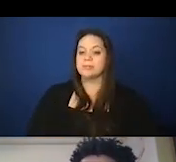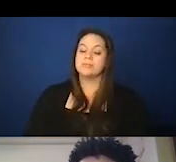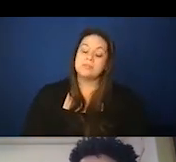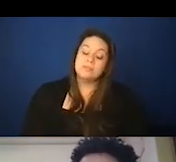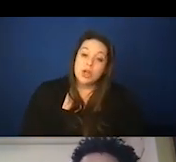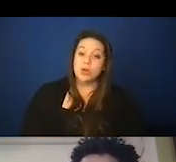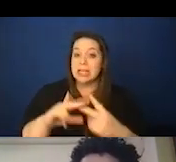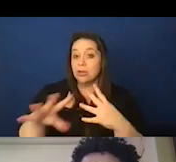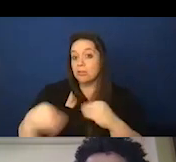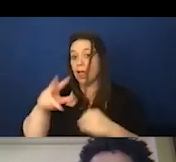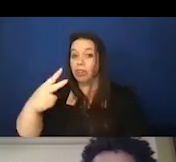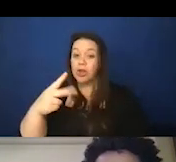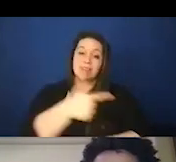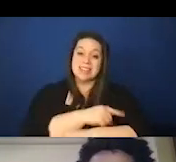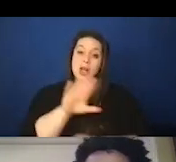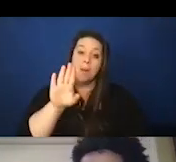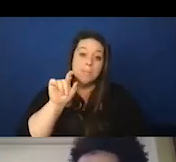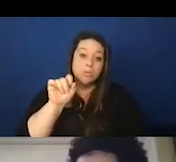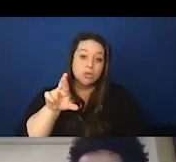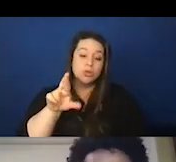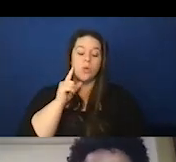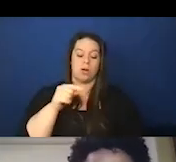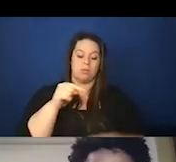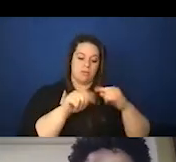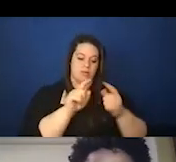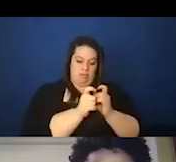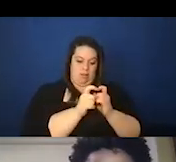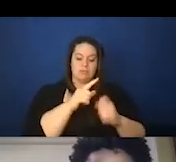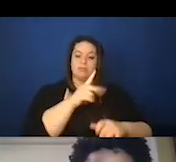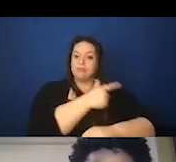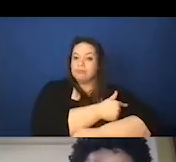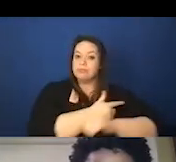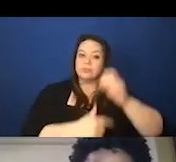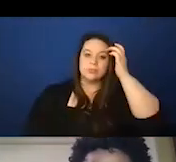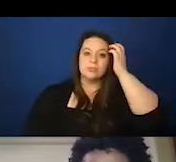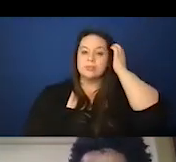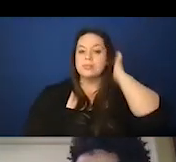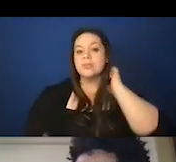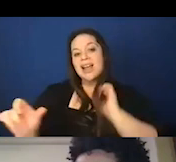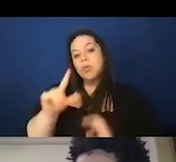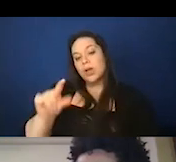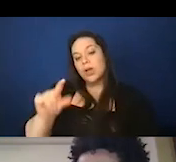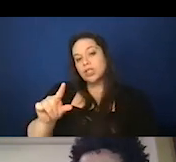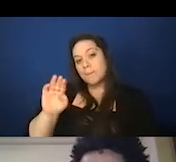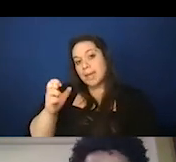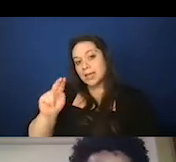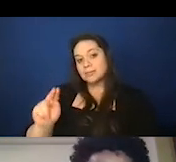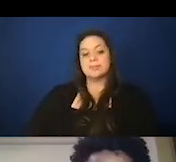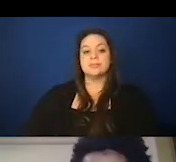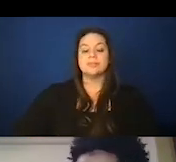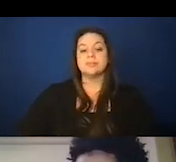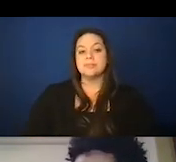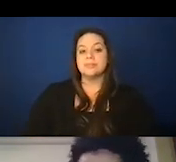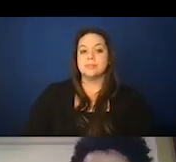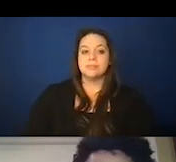change. Thank you. We have another question, Megan. Yeah, we had a question from Patricia